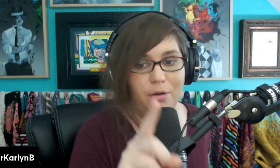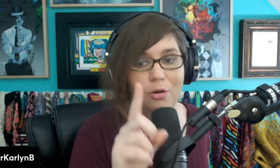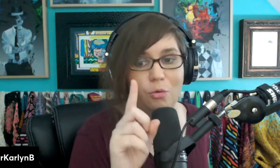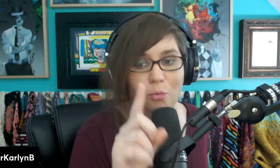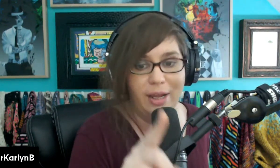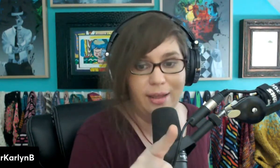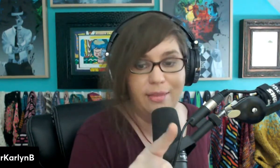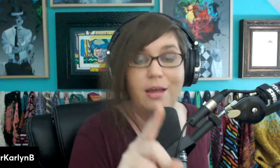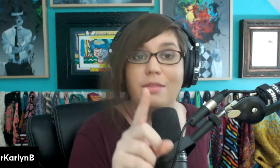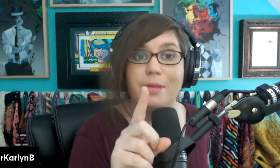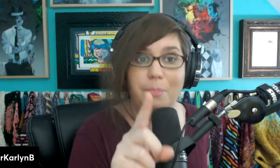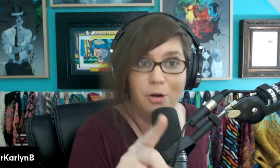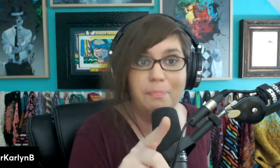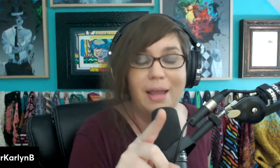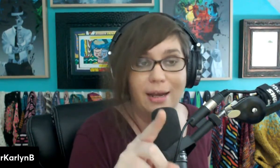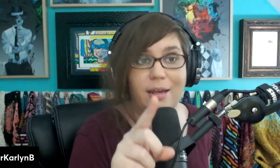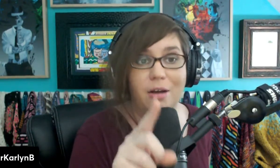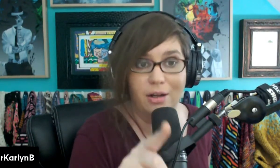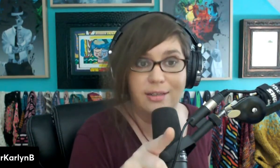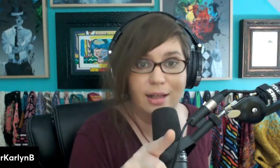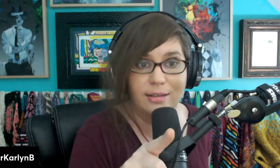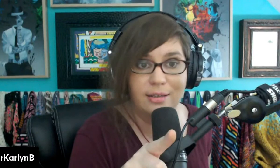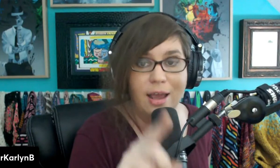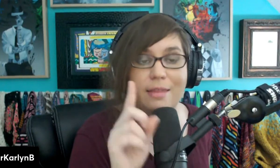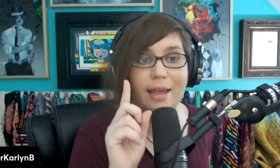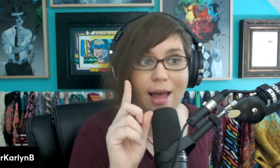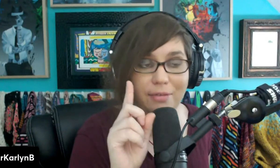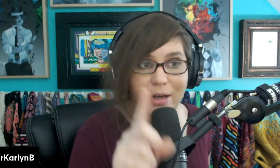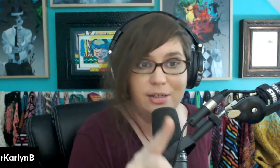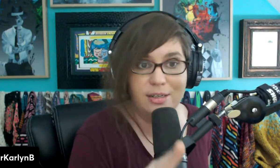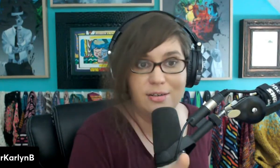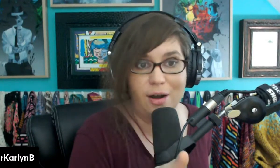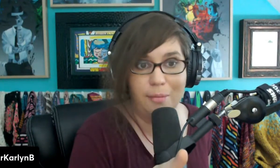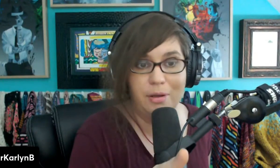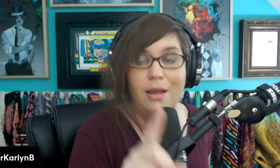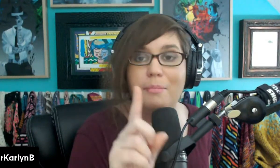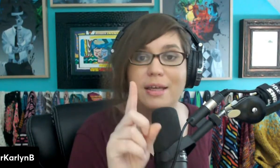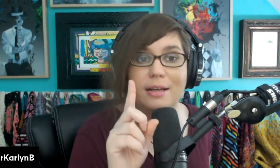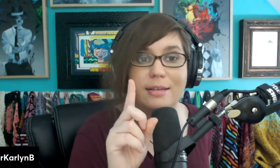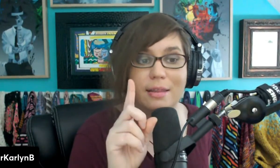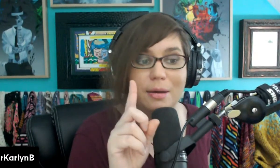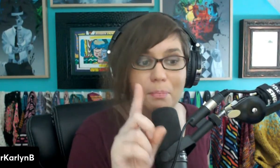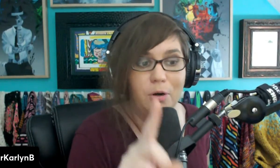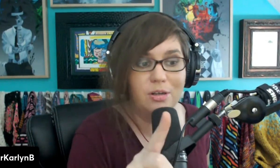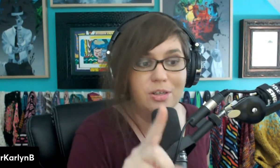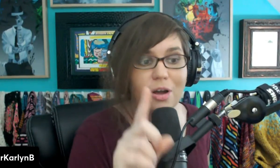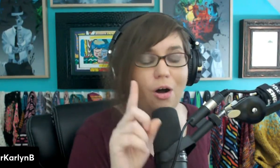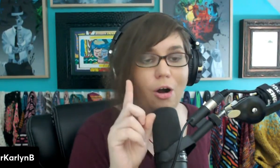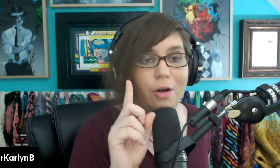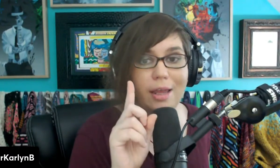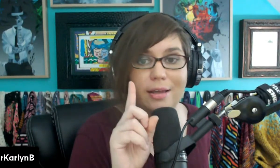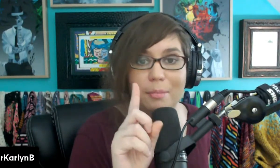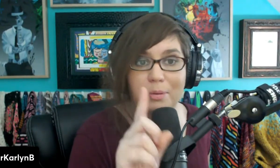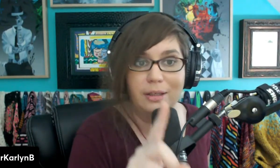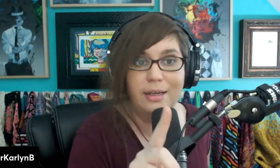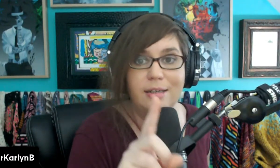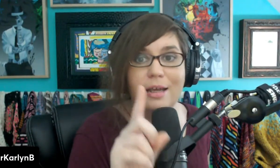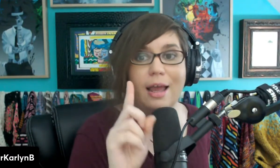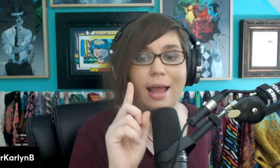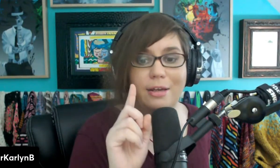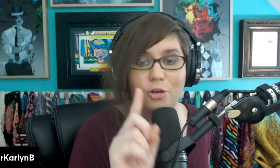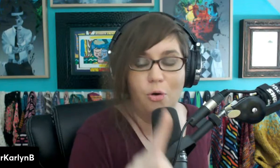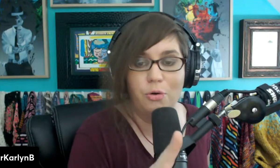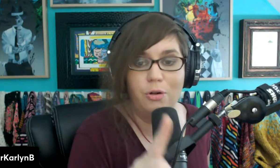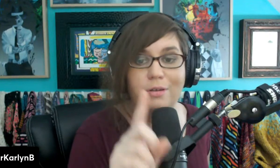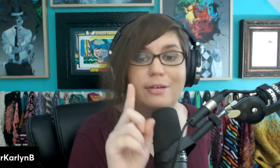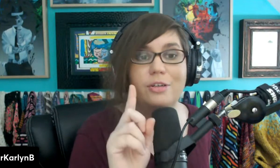stop with the book banning nonsense. They have got to stop, because the books are a complete